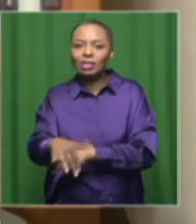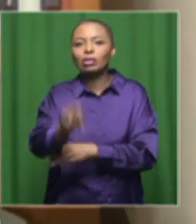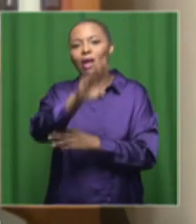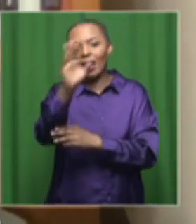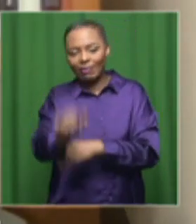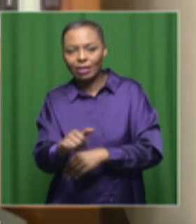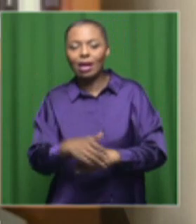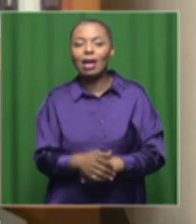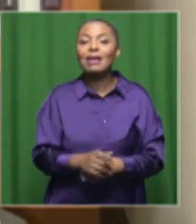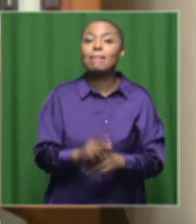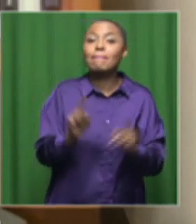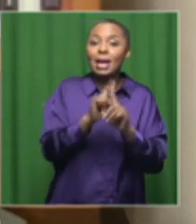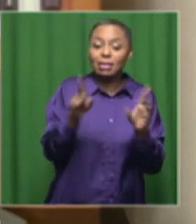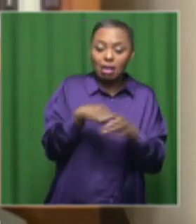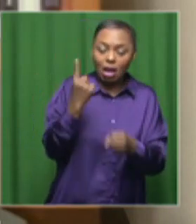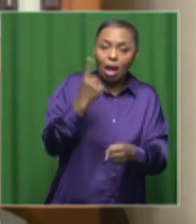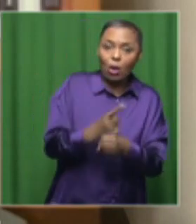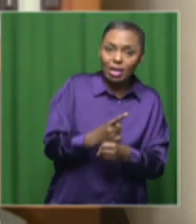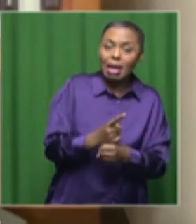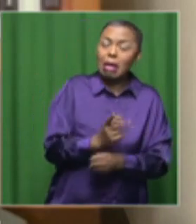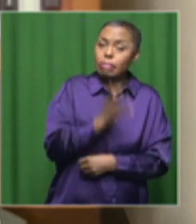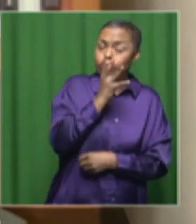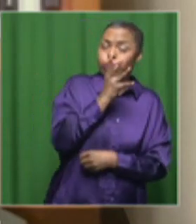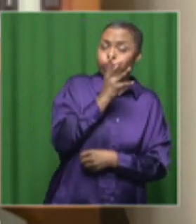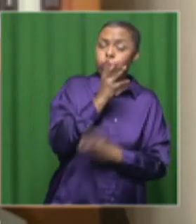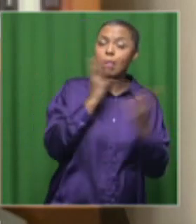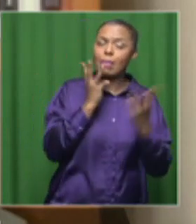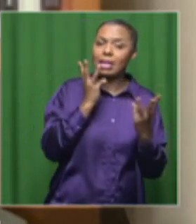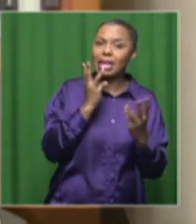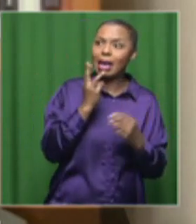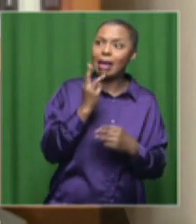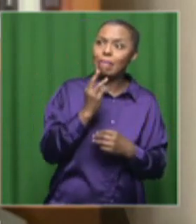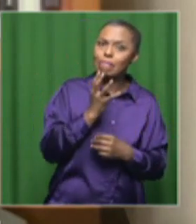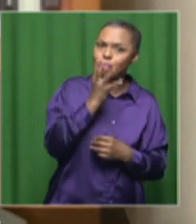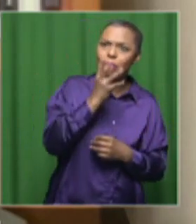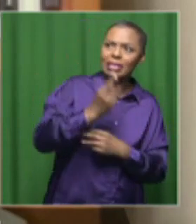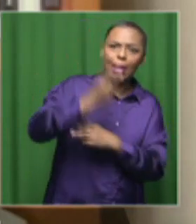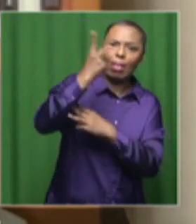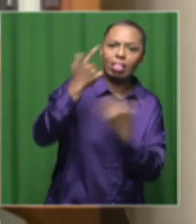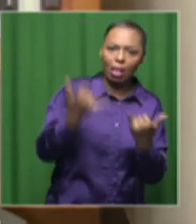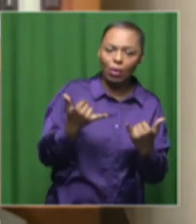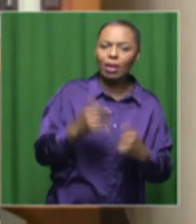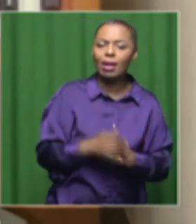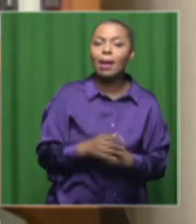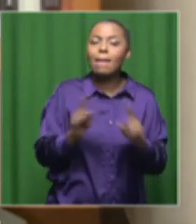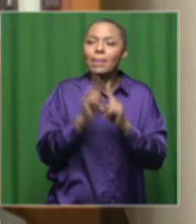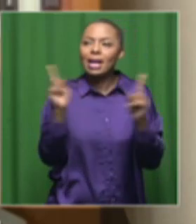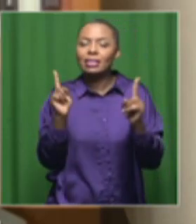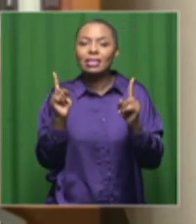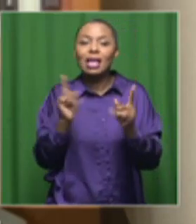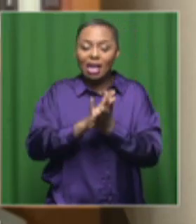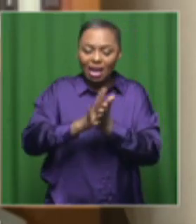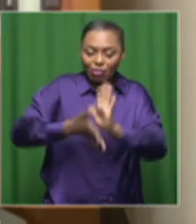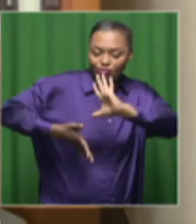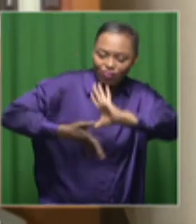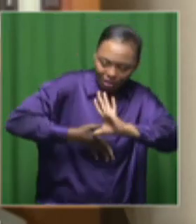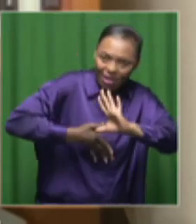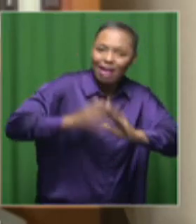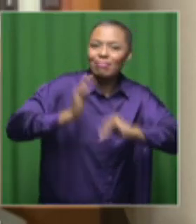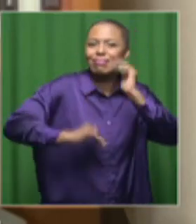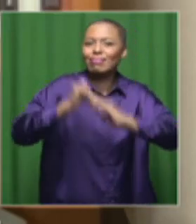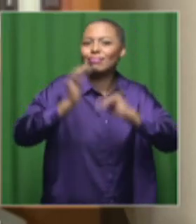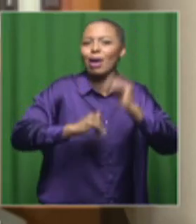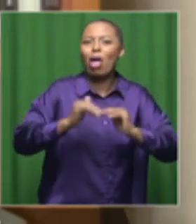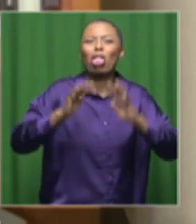that if you look at Gauteng, the population has doubled, but your infrastructure has collapsed in Gauteng, especially in the